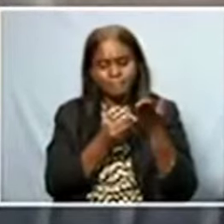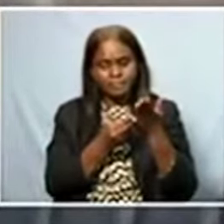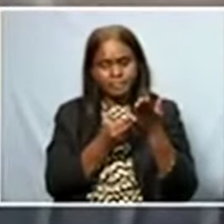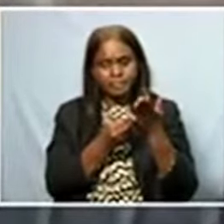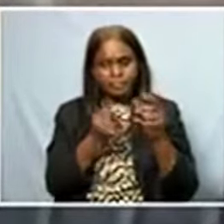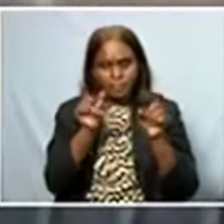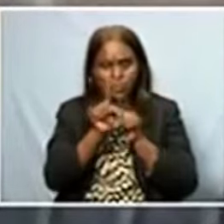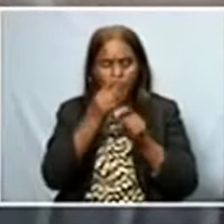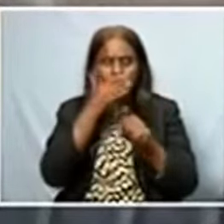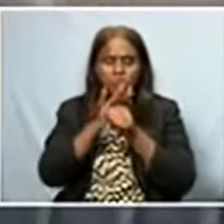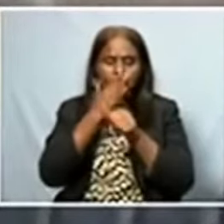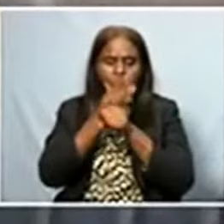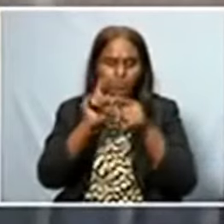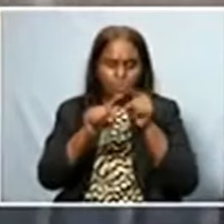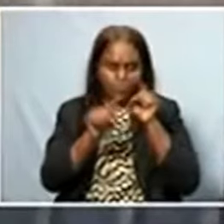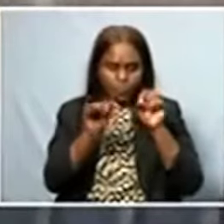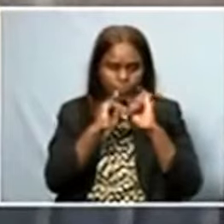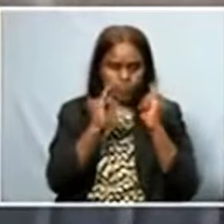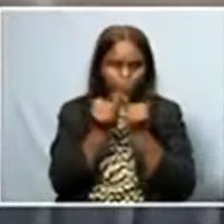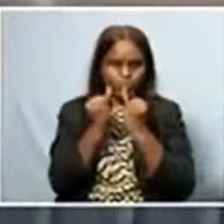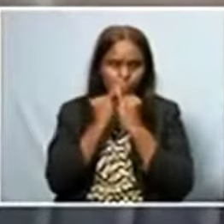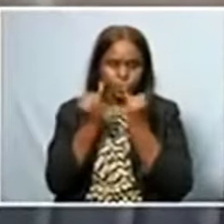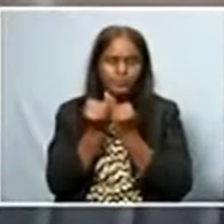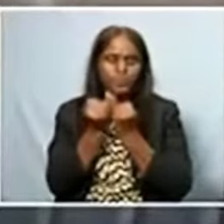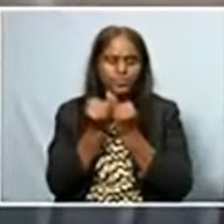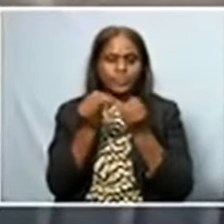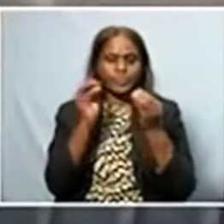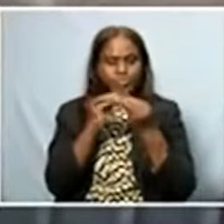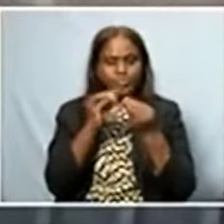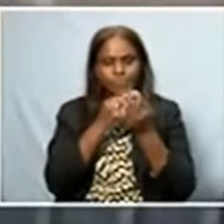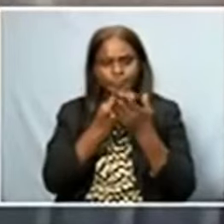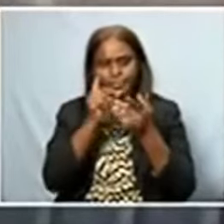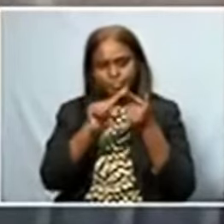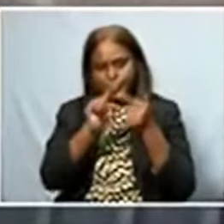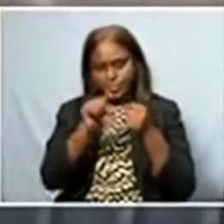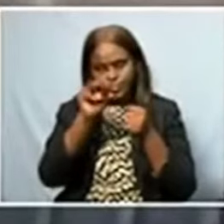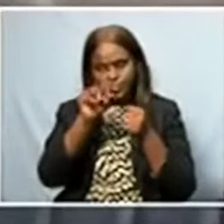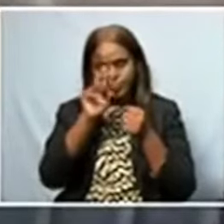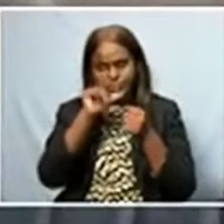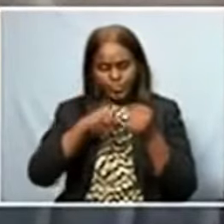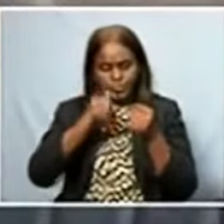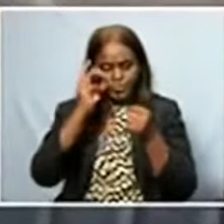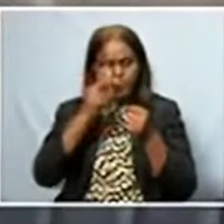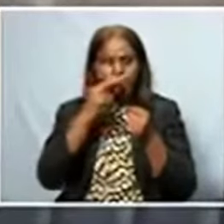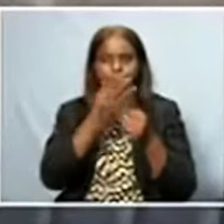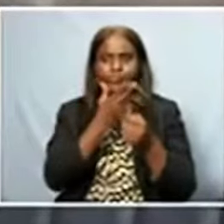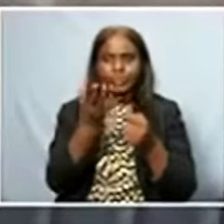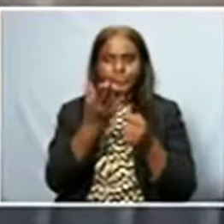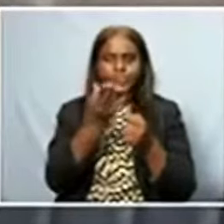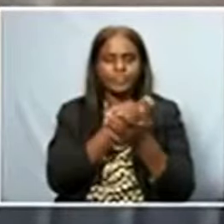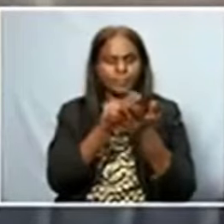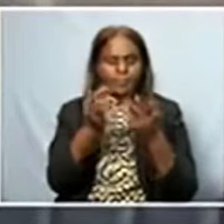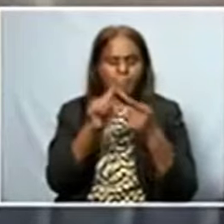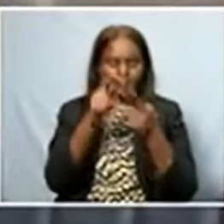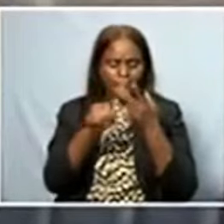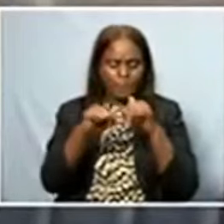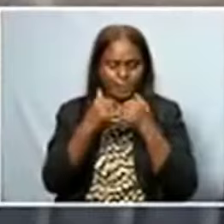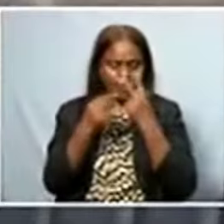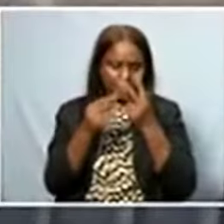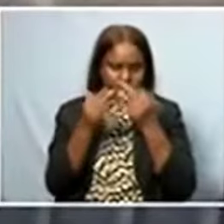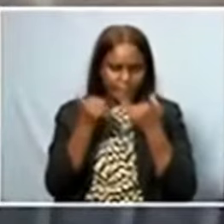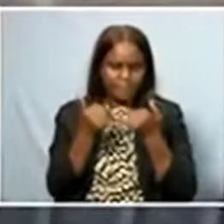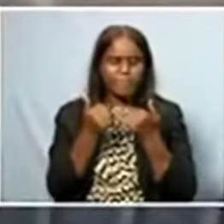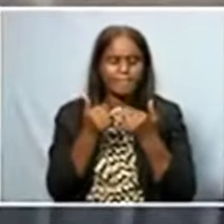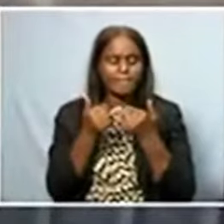is granted to this institution. Further to that, Mr. Speaker, we are going to see the failure that we are seeing